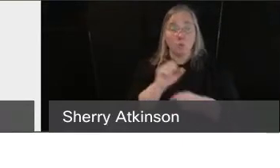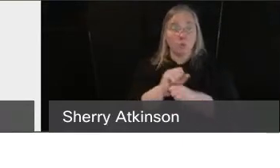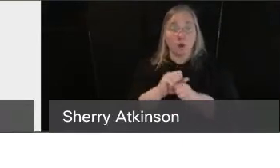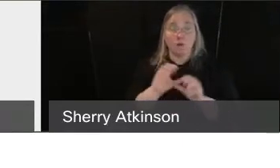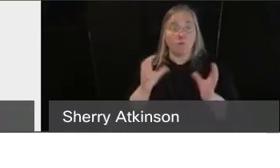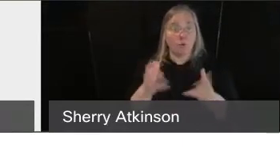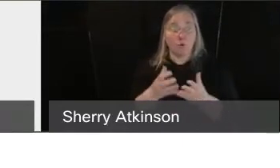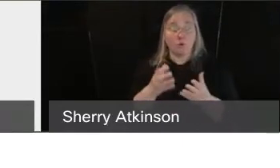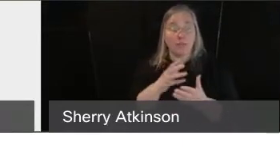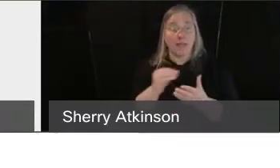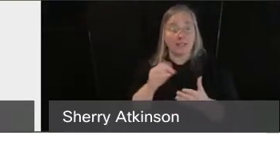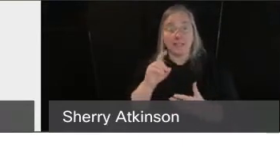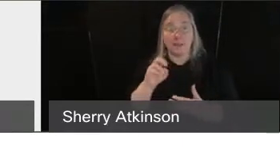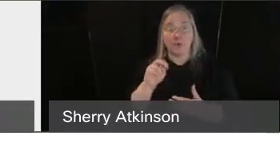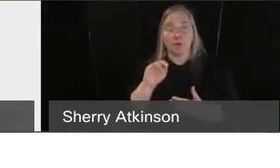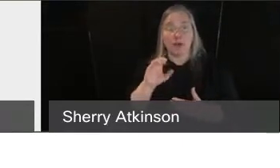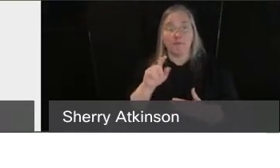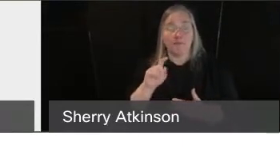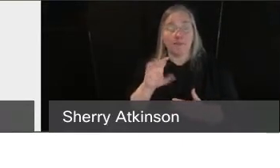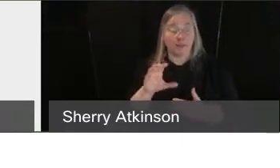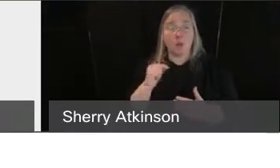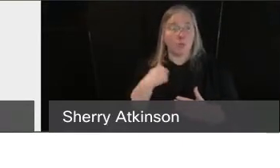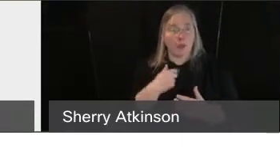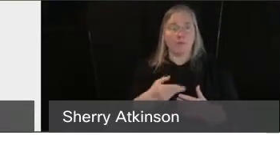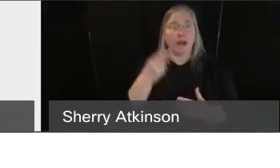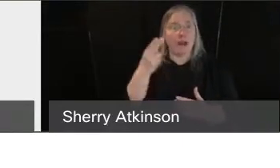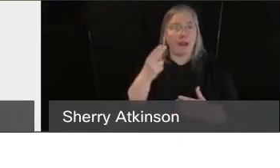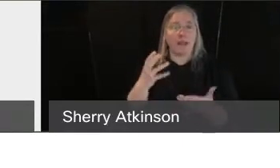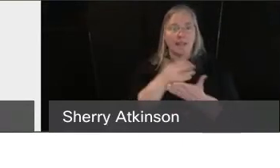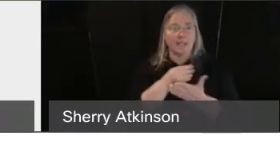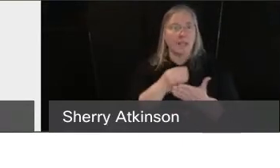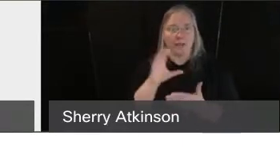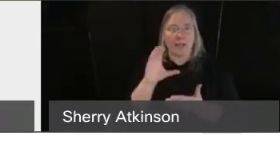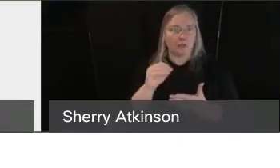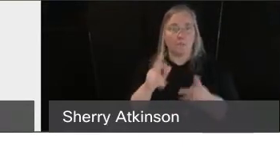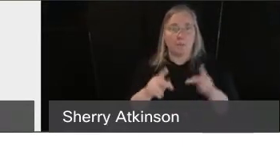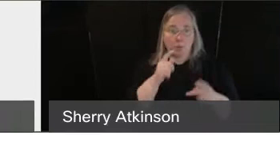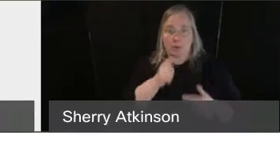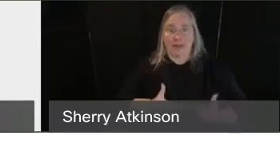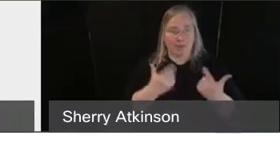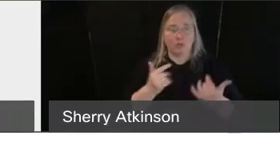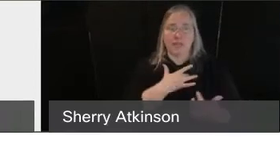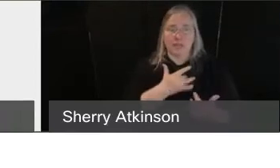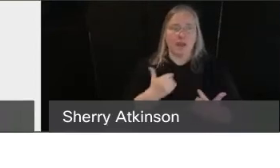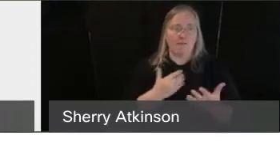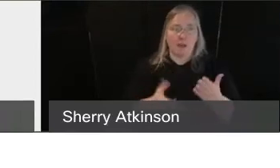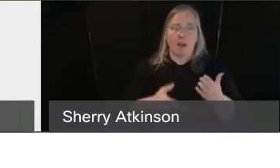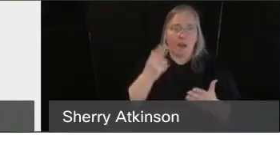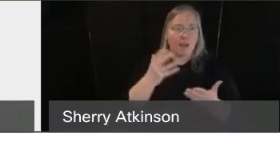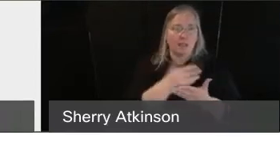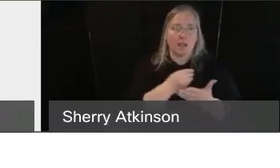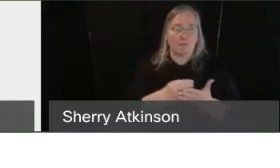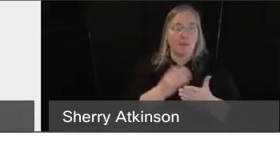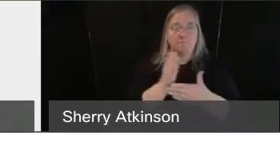high-income county, so the people who live here have high incomes. The median household income in the county is